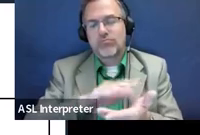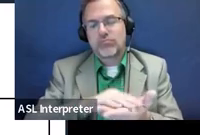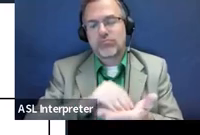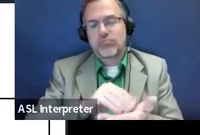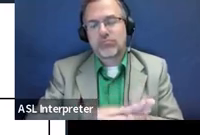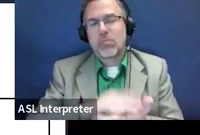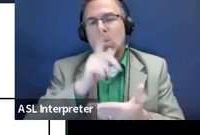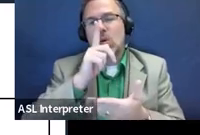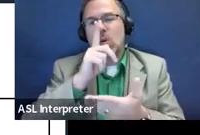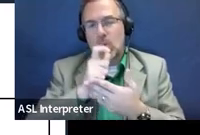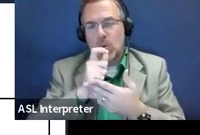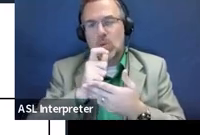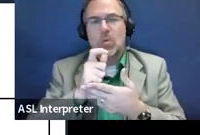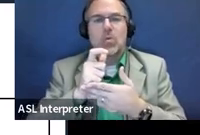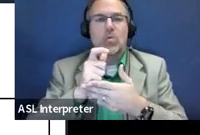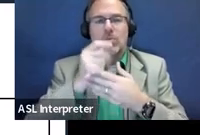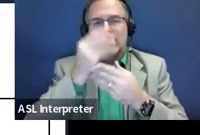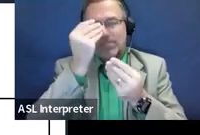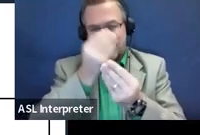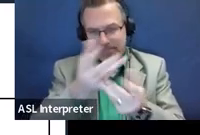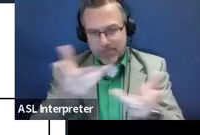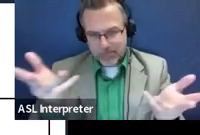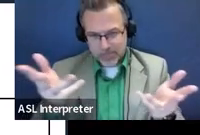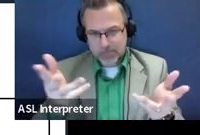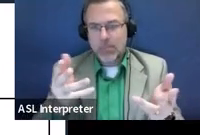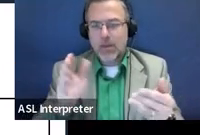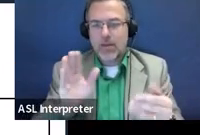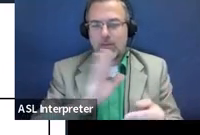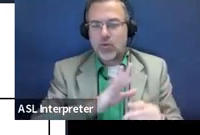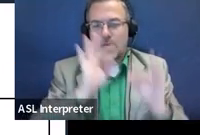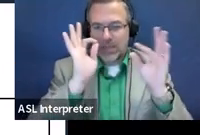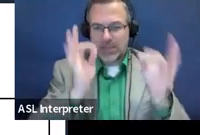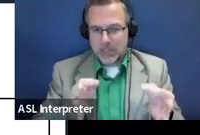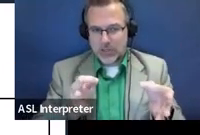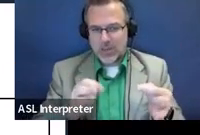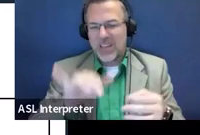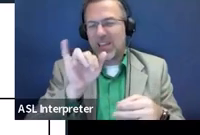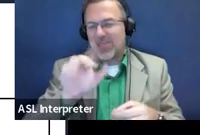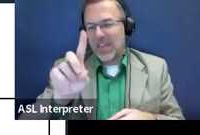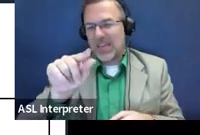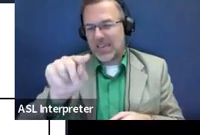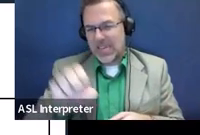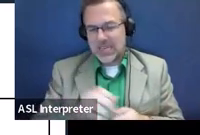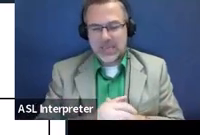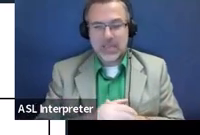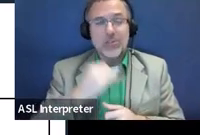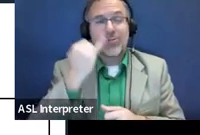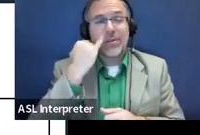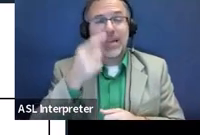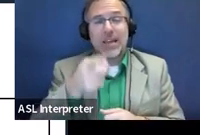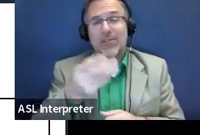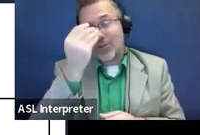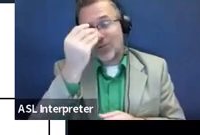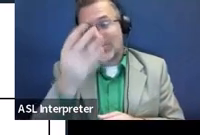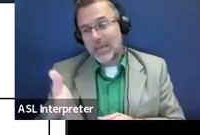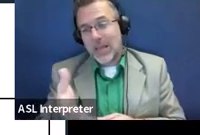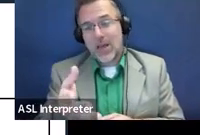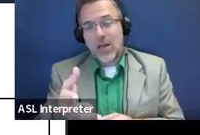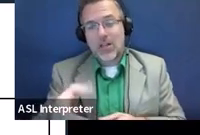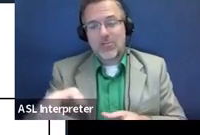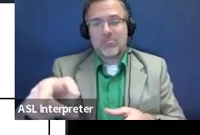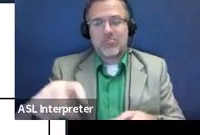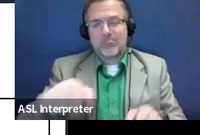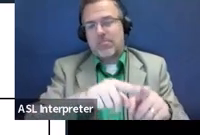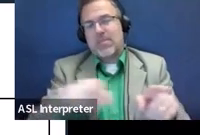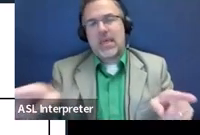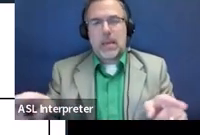informed of the decision and when they're informed. So that would be the date here. So if you're informing them on a certain time, then